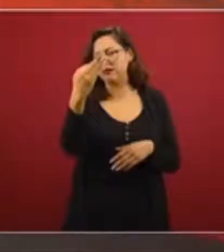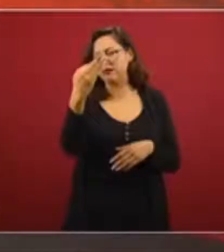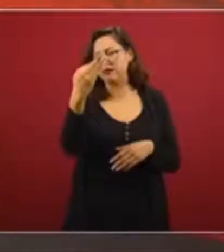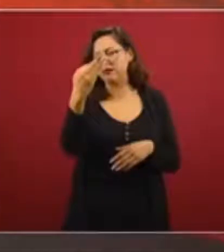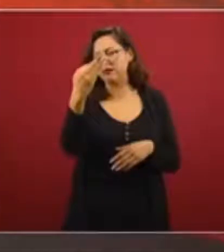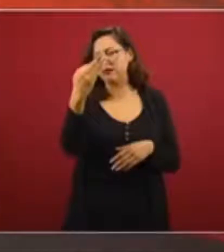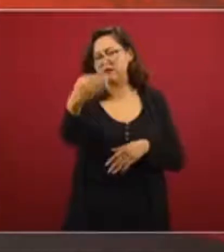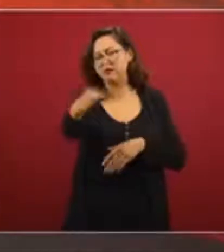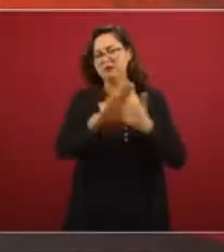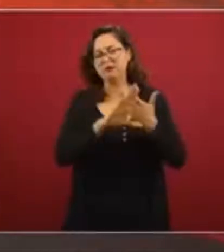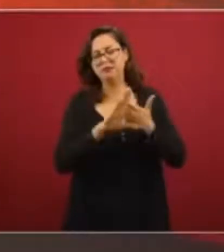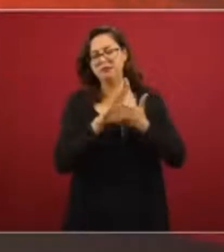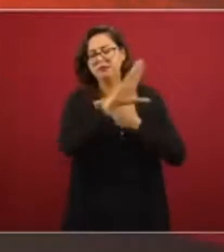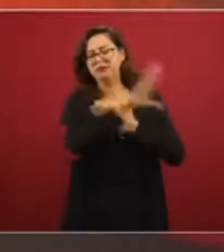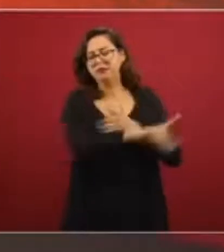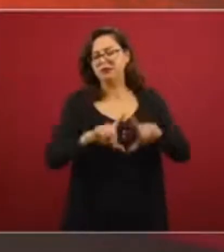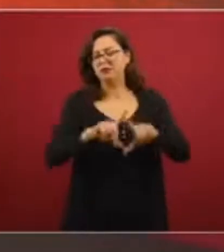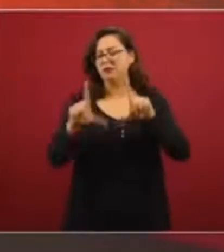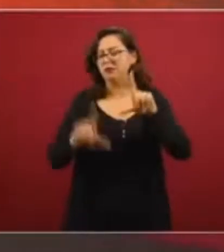time.